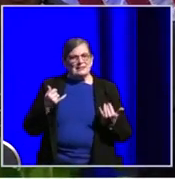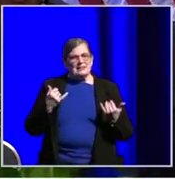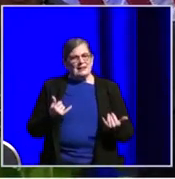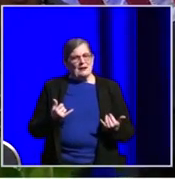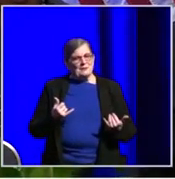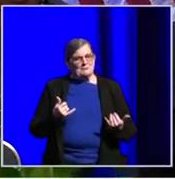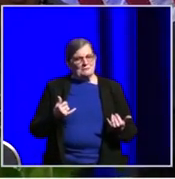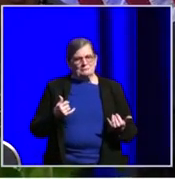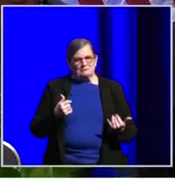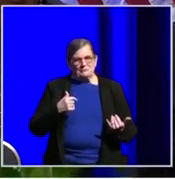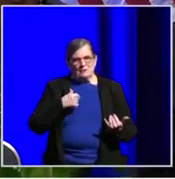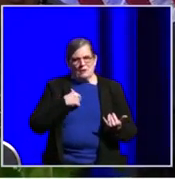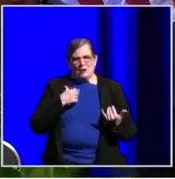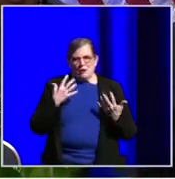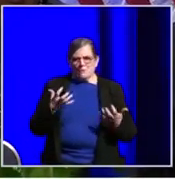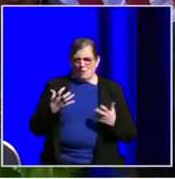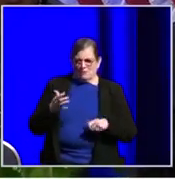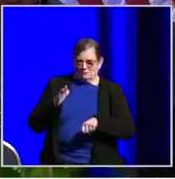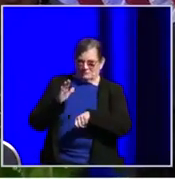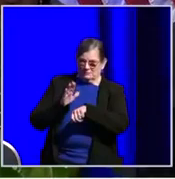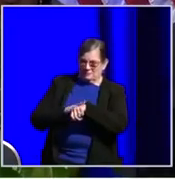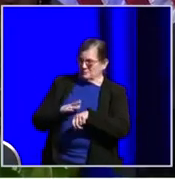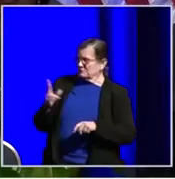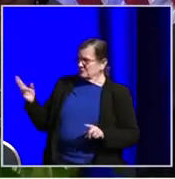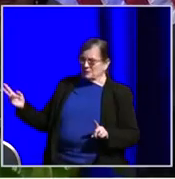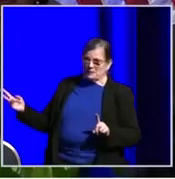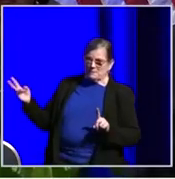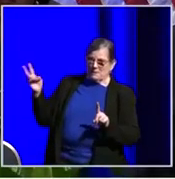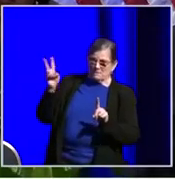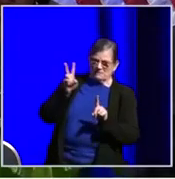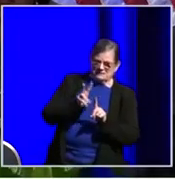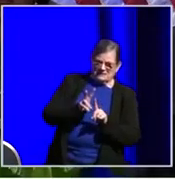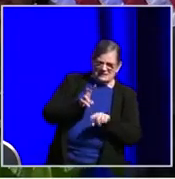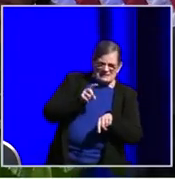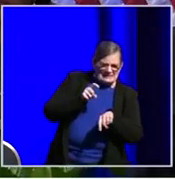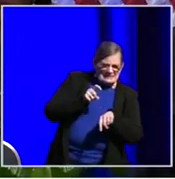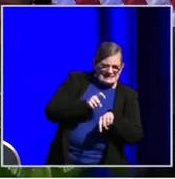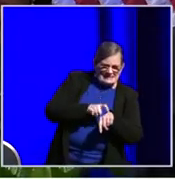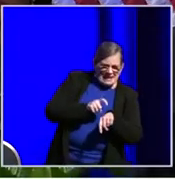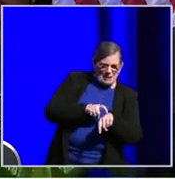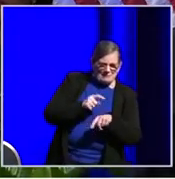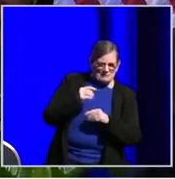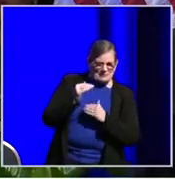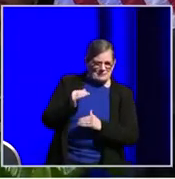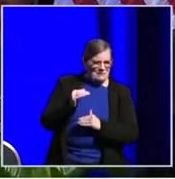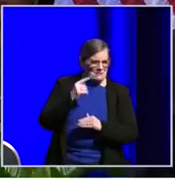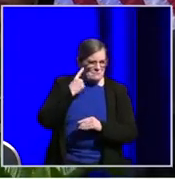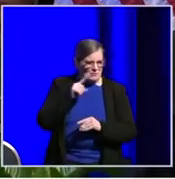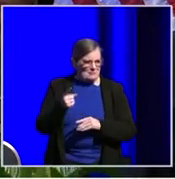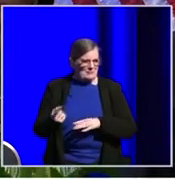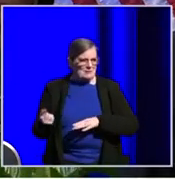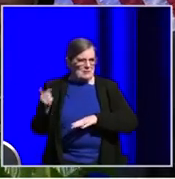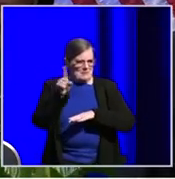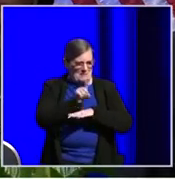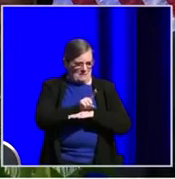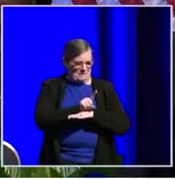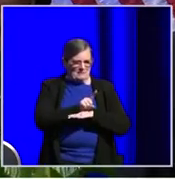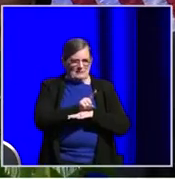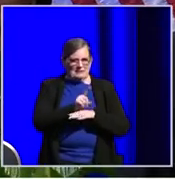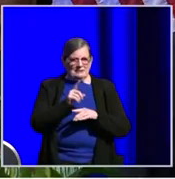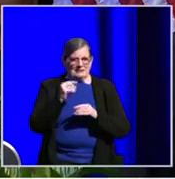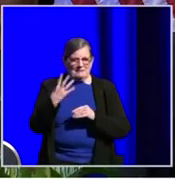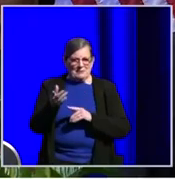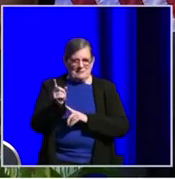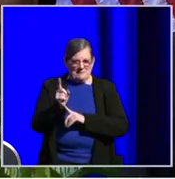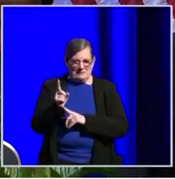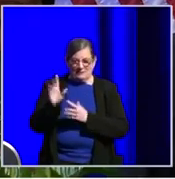them to all approach the stage. And how much time do they have? Well, he gets a couple of minutes to get up here, and he gets